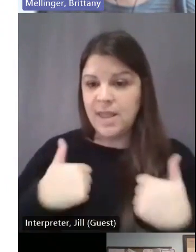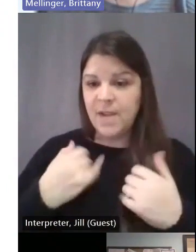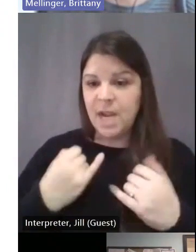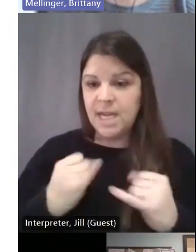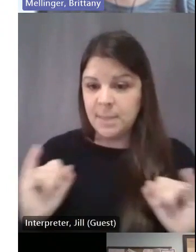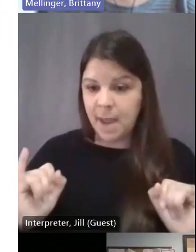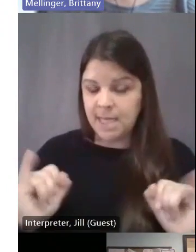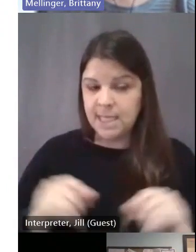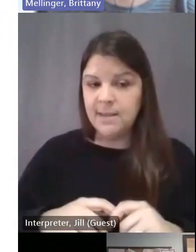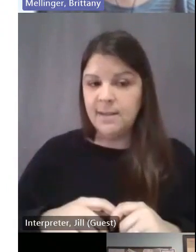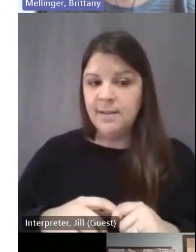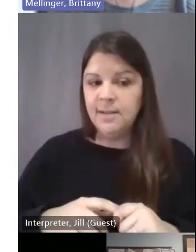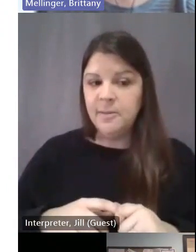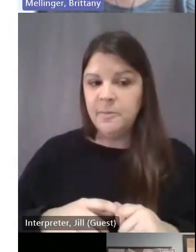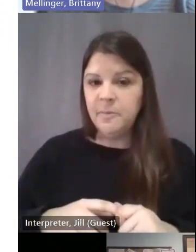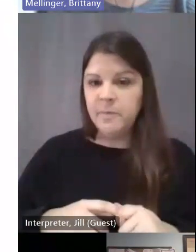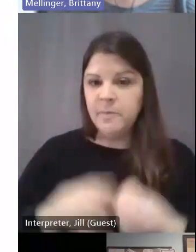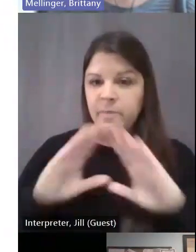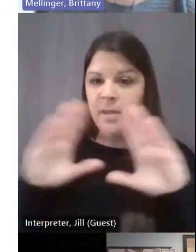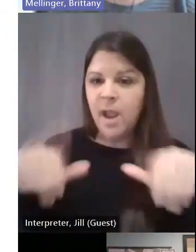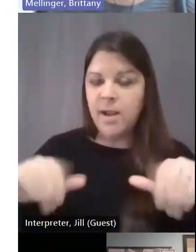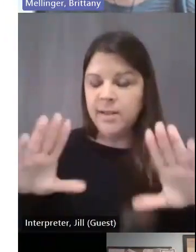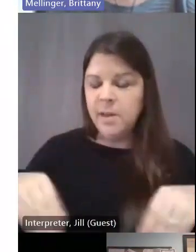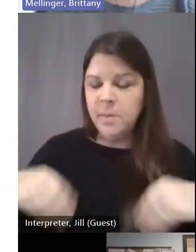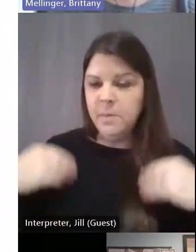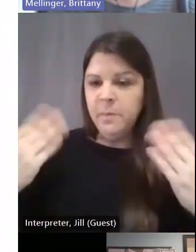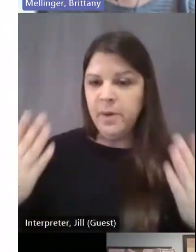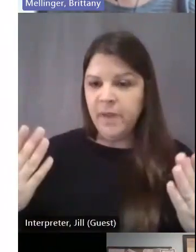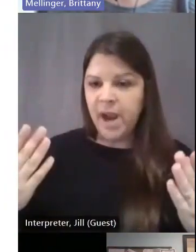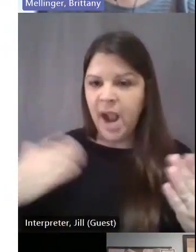independently. And if a housing provider